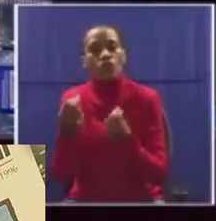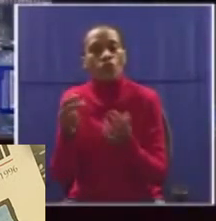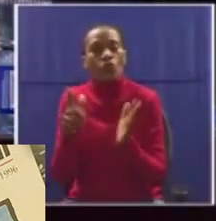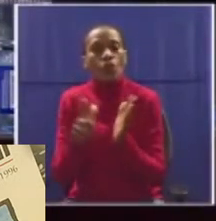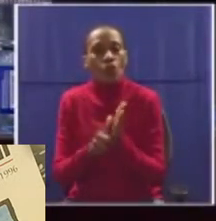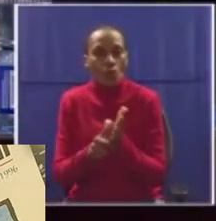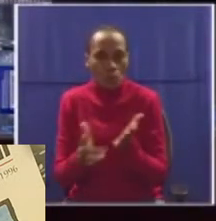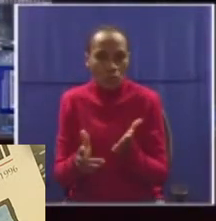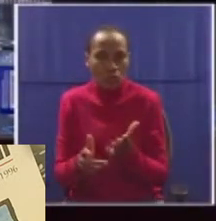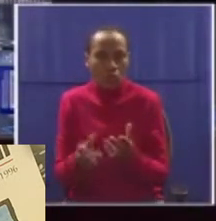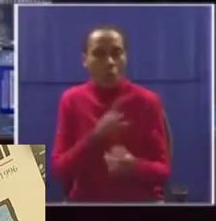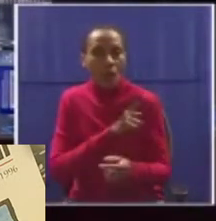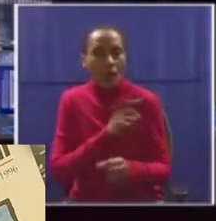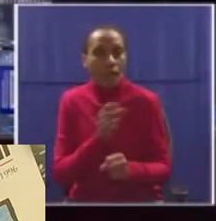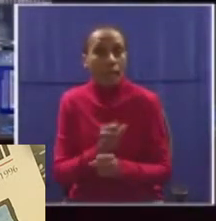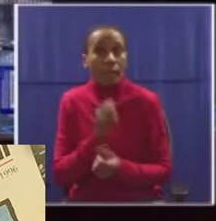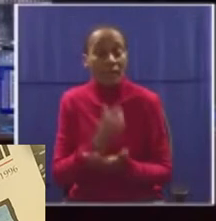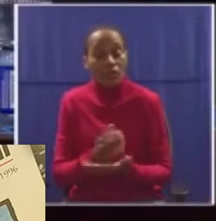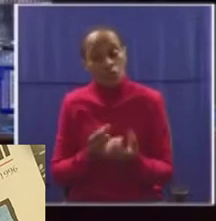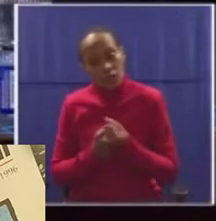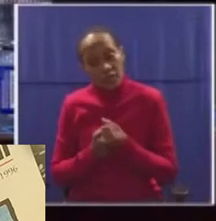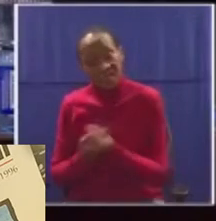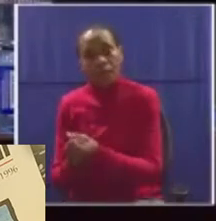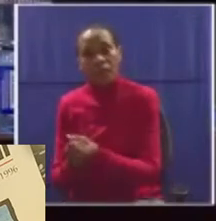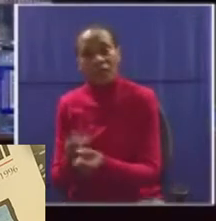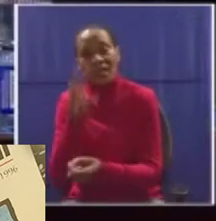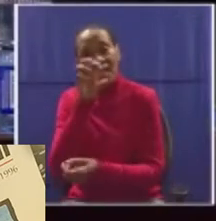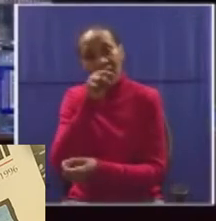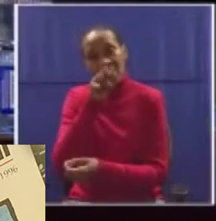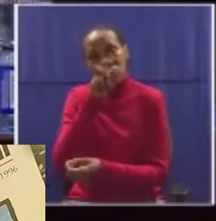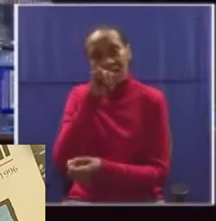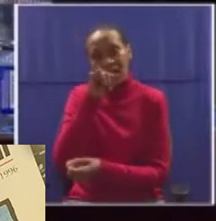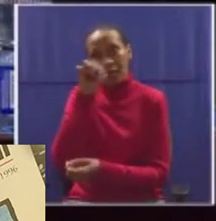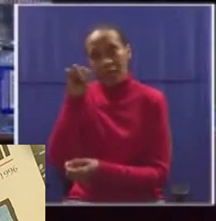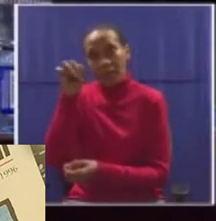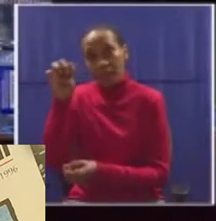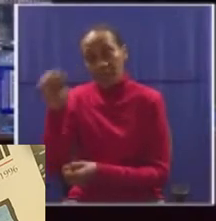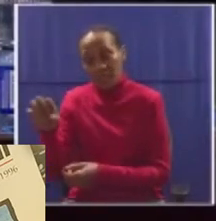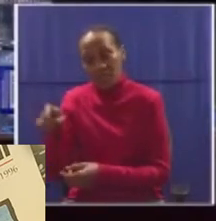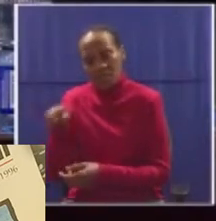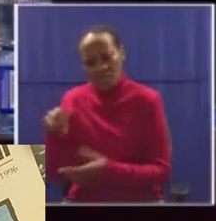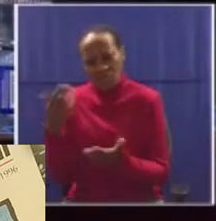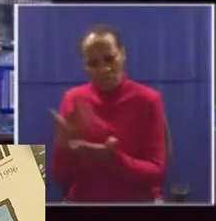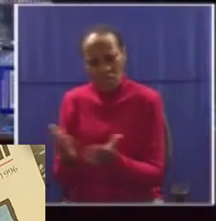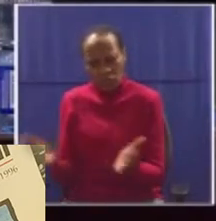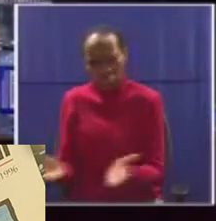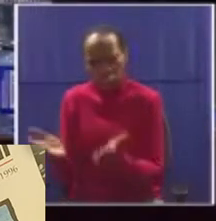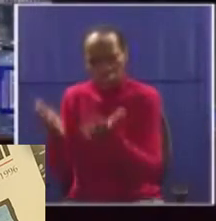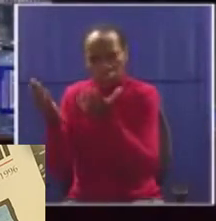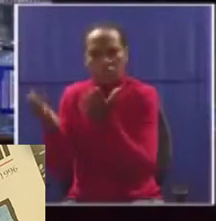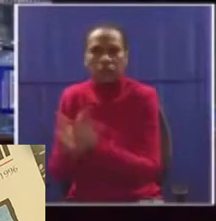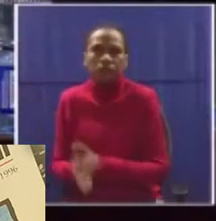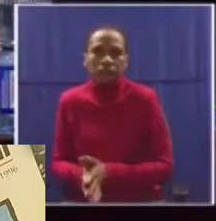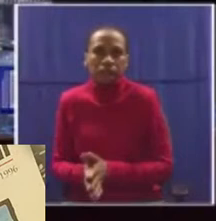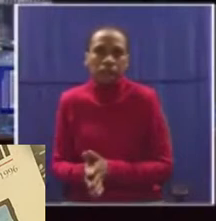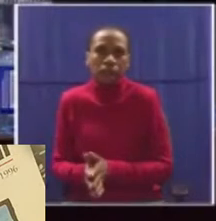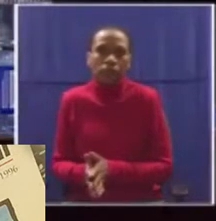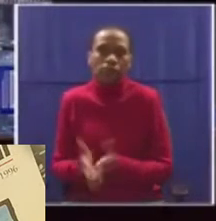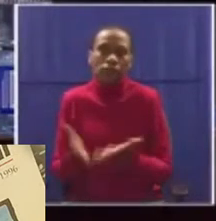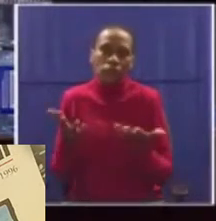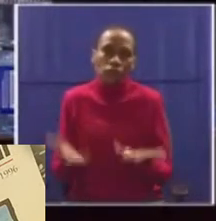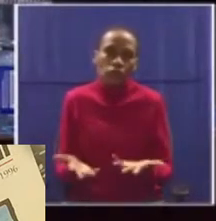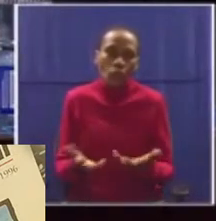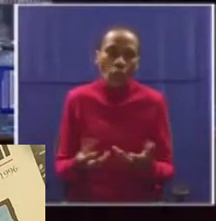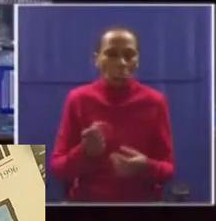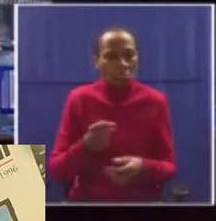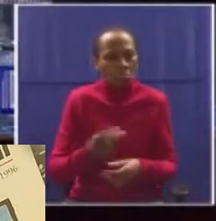providing the much needed support for smm is to thrive and prosper they lack the the lack